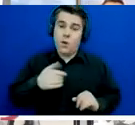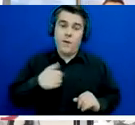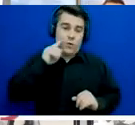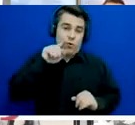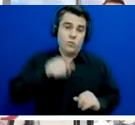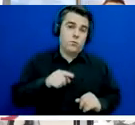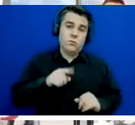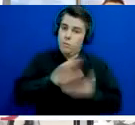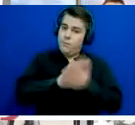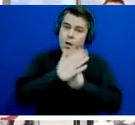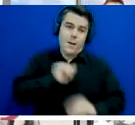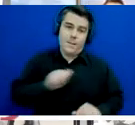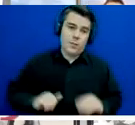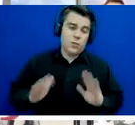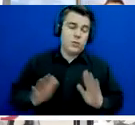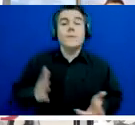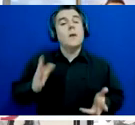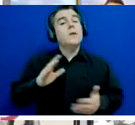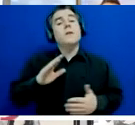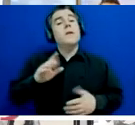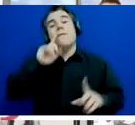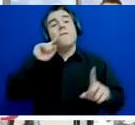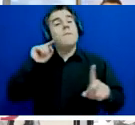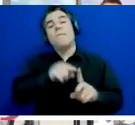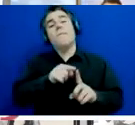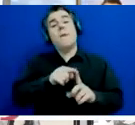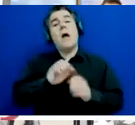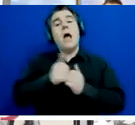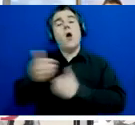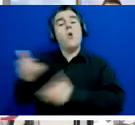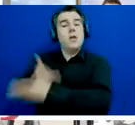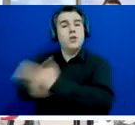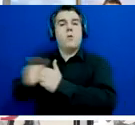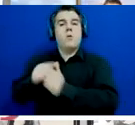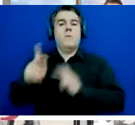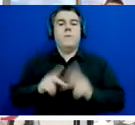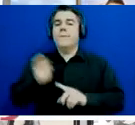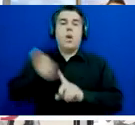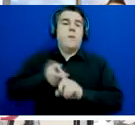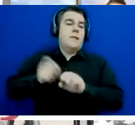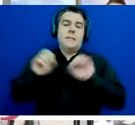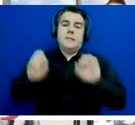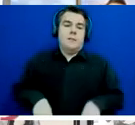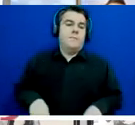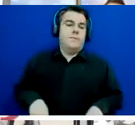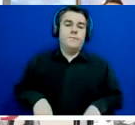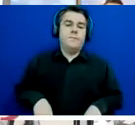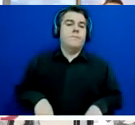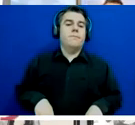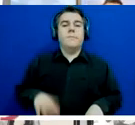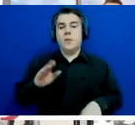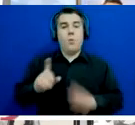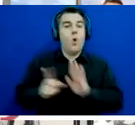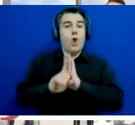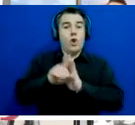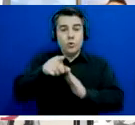an ambassador. And it's all about how to interact with people. So it's an automated system that will alert you when